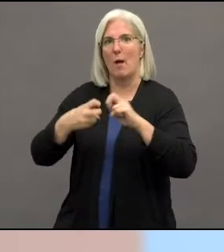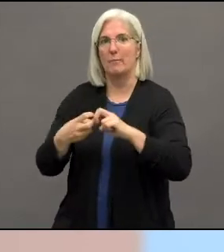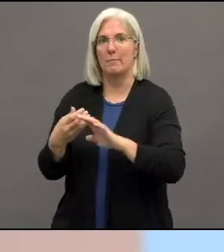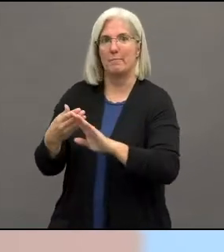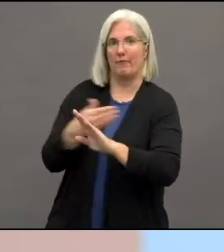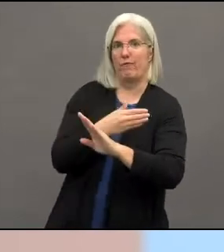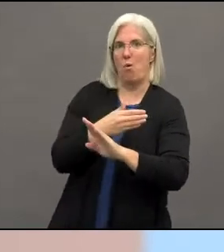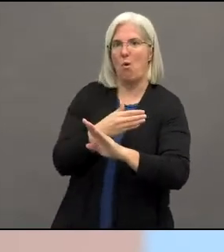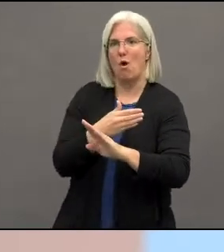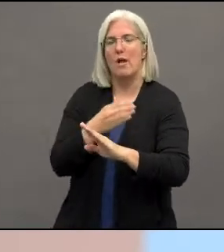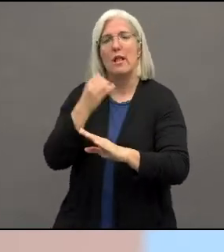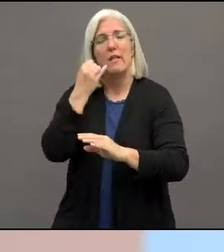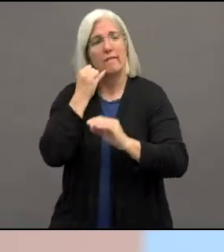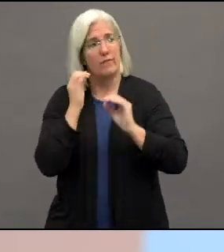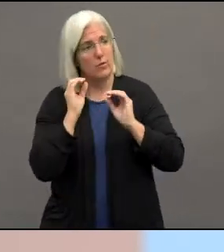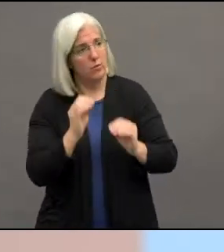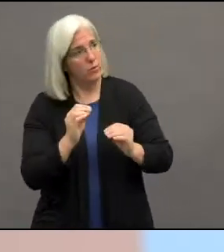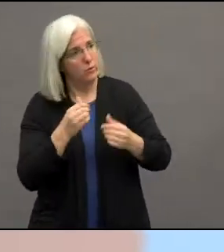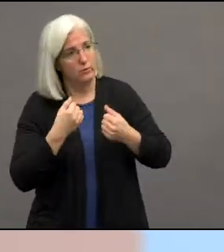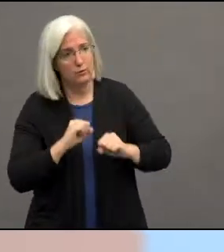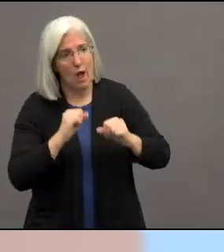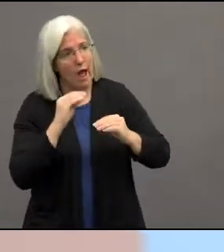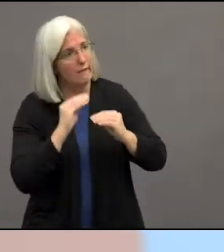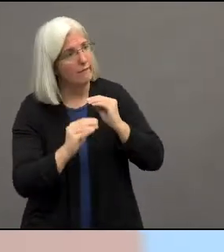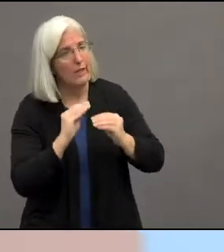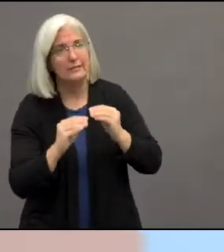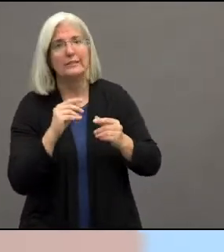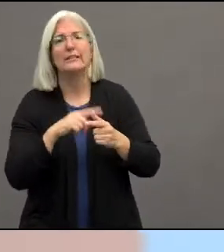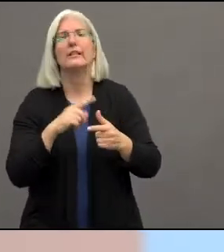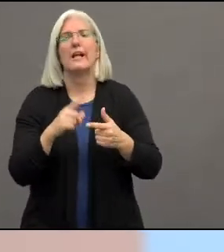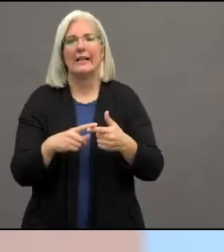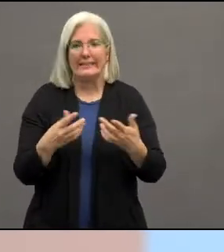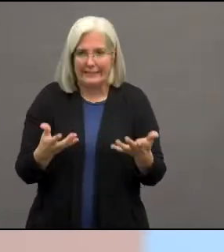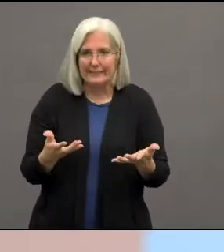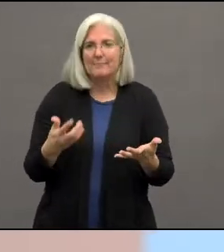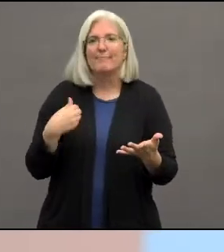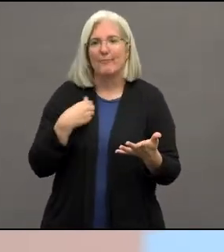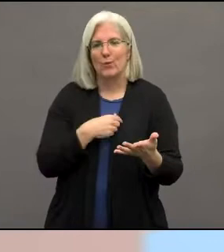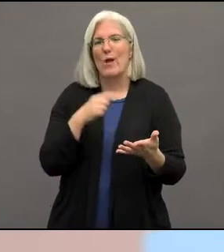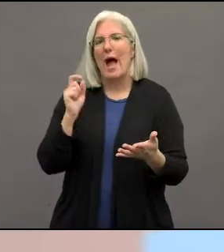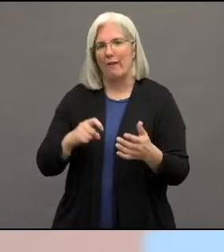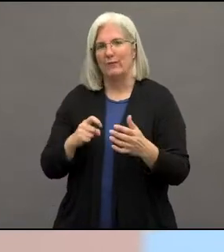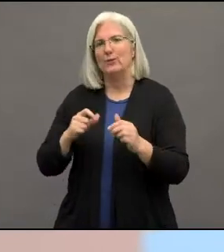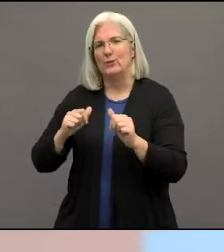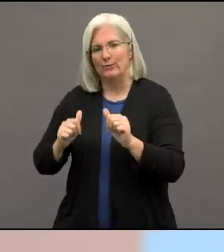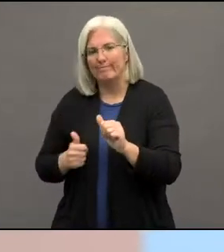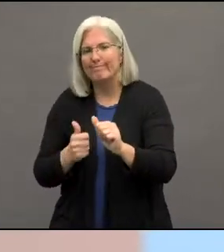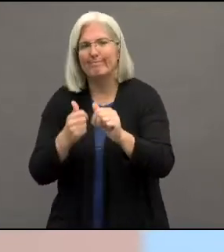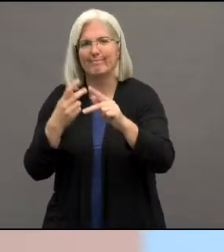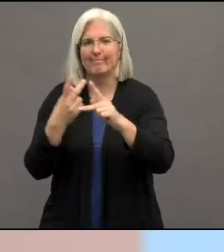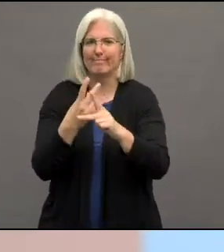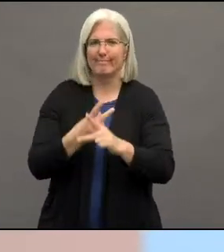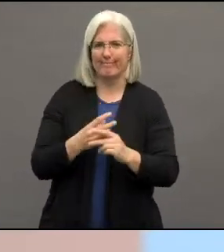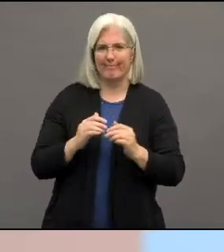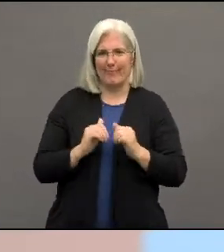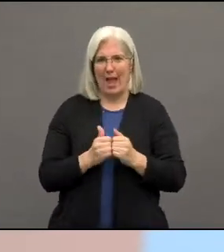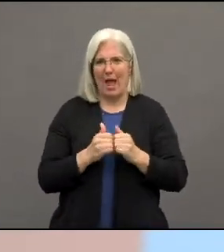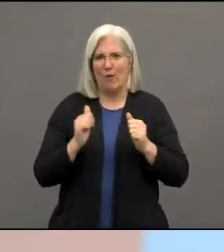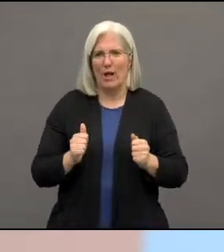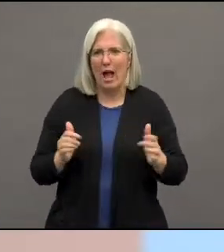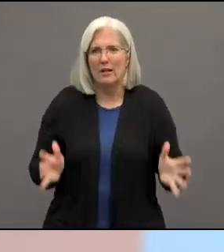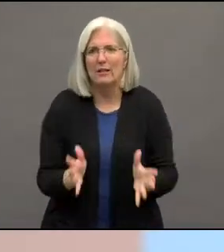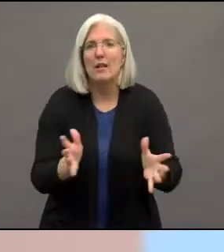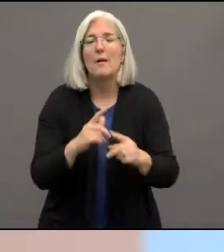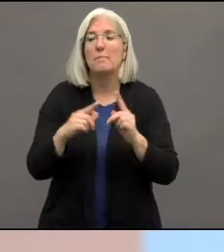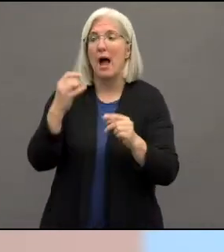that citation has been resolved, then we can cancel the citation. So